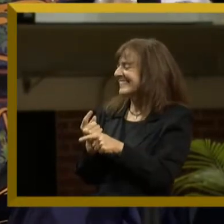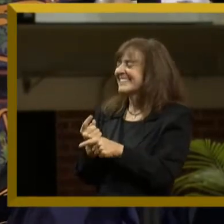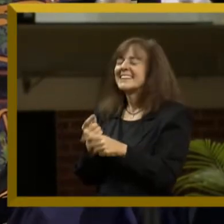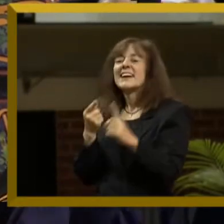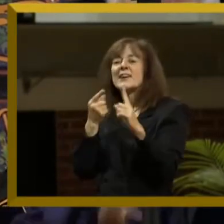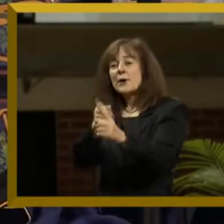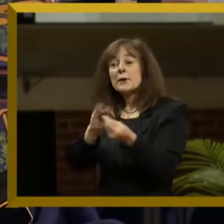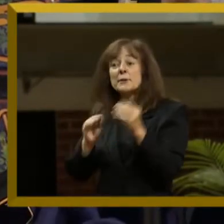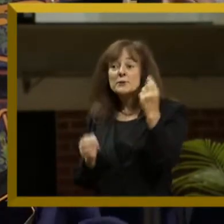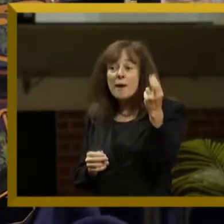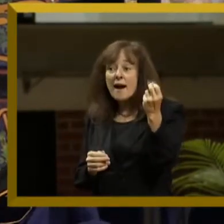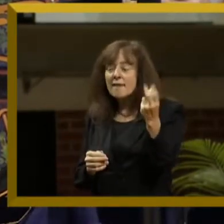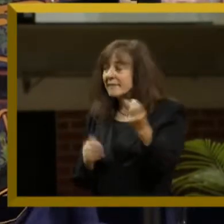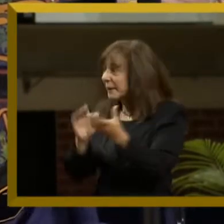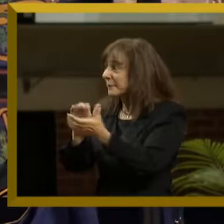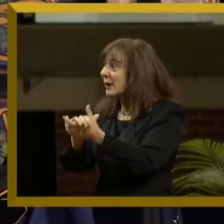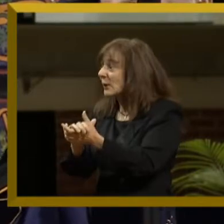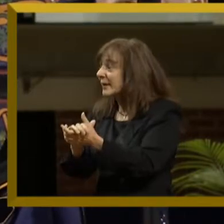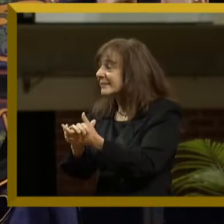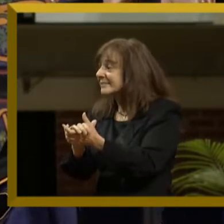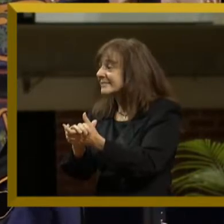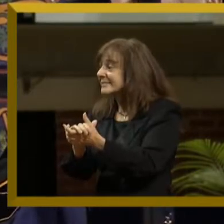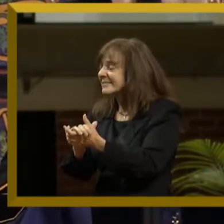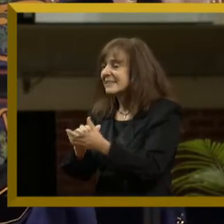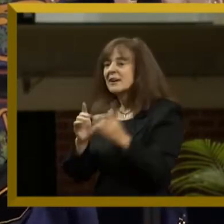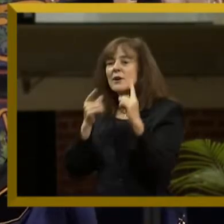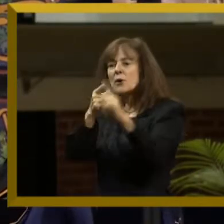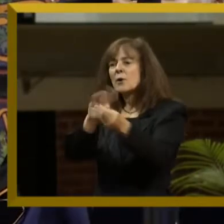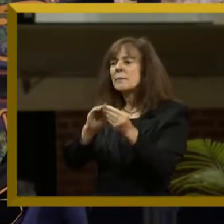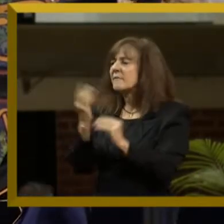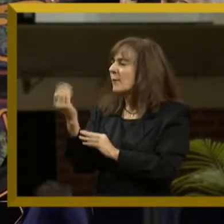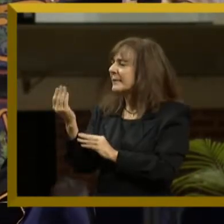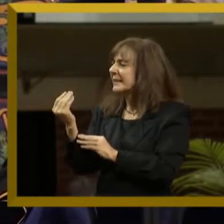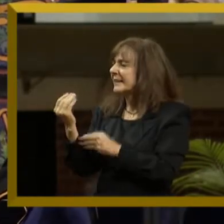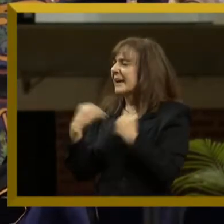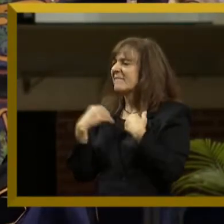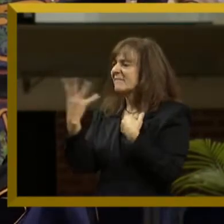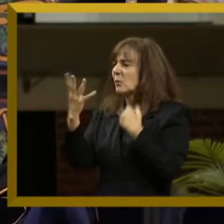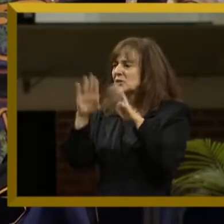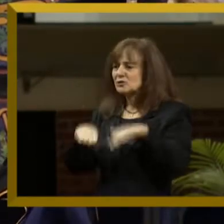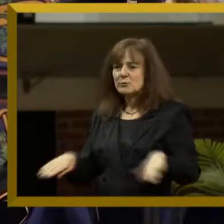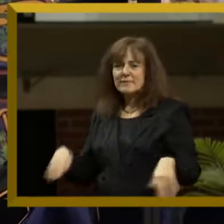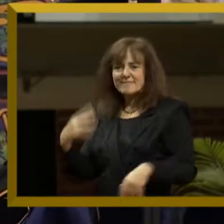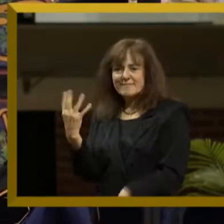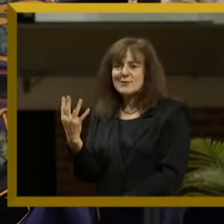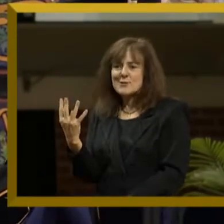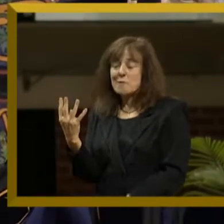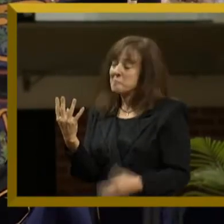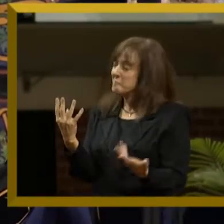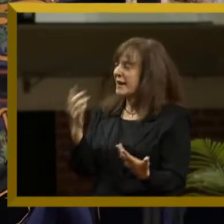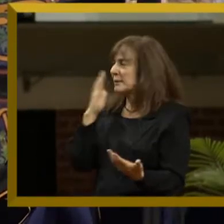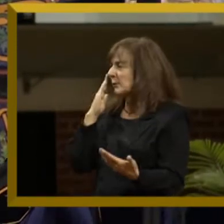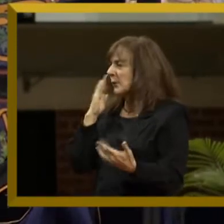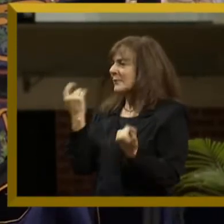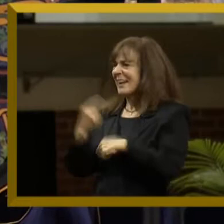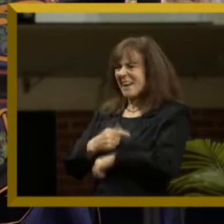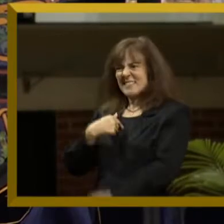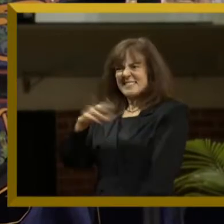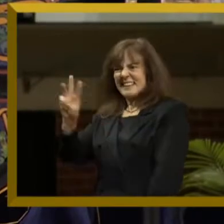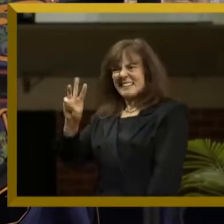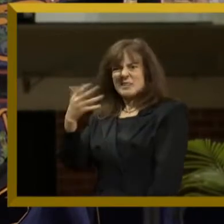Goal number 12, get married. Goal number 14, have four kids. As you know today, I have